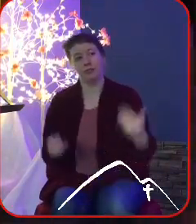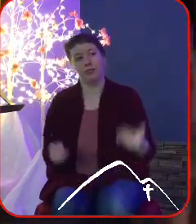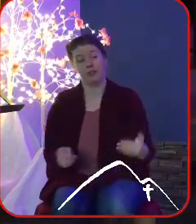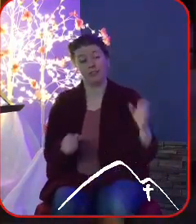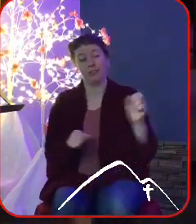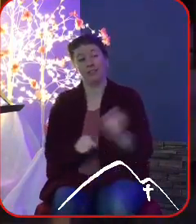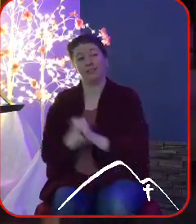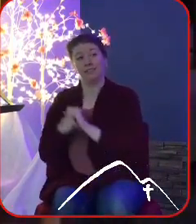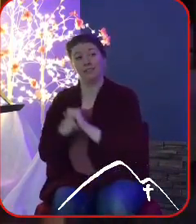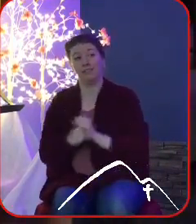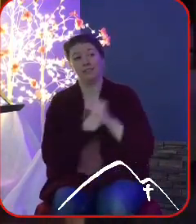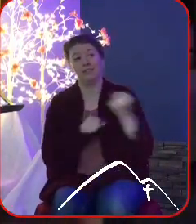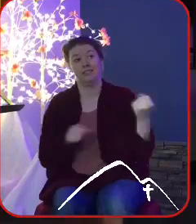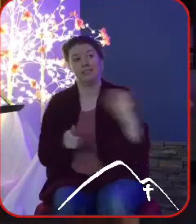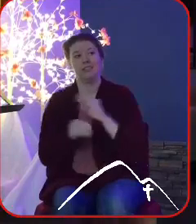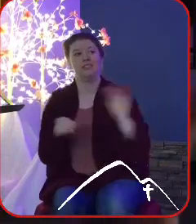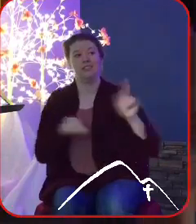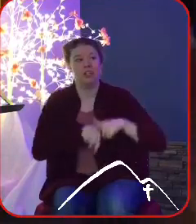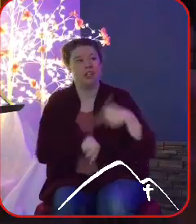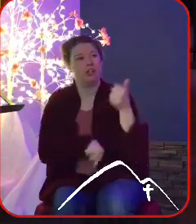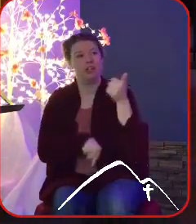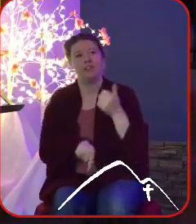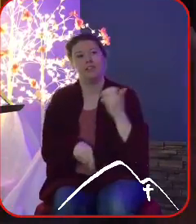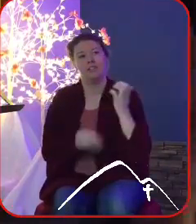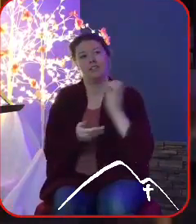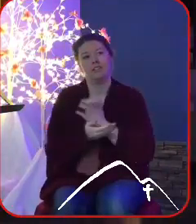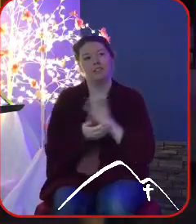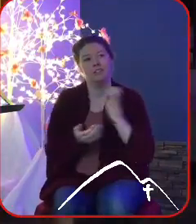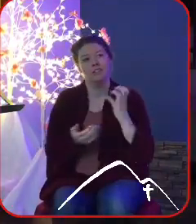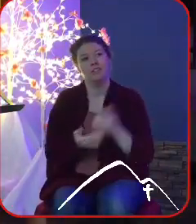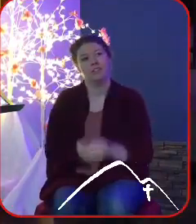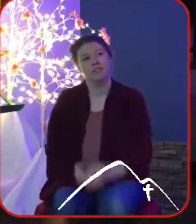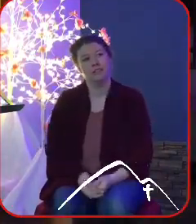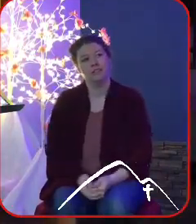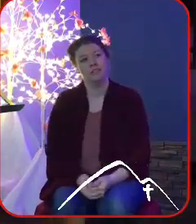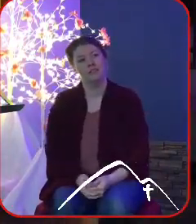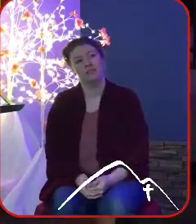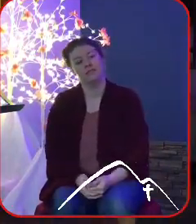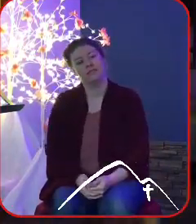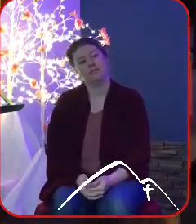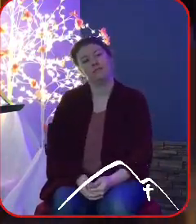I'm no longer a slave to fear.